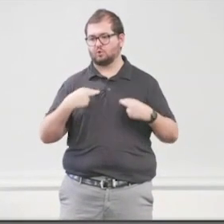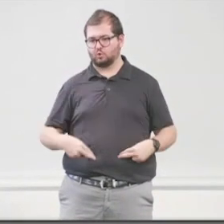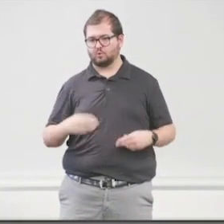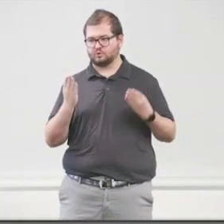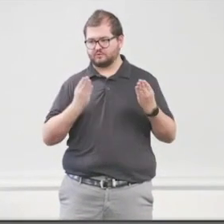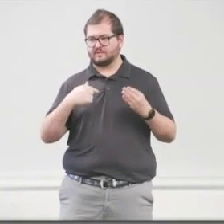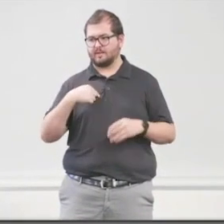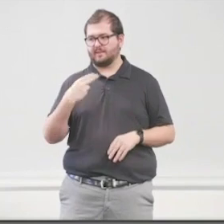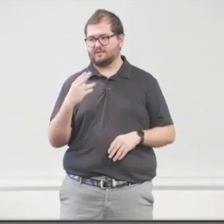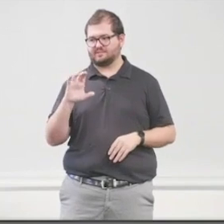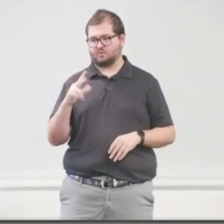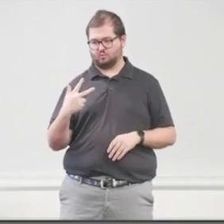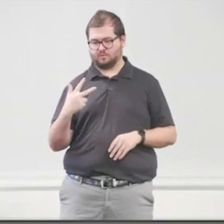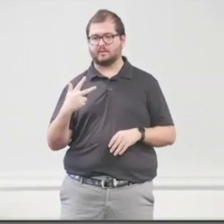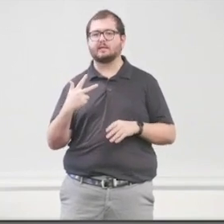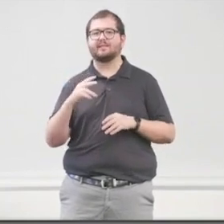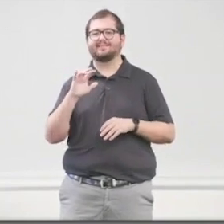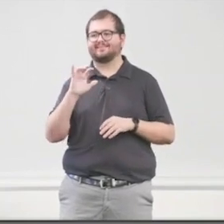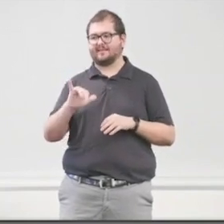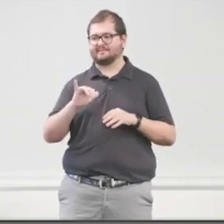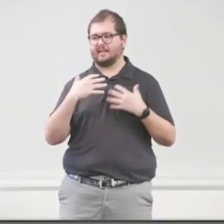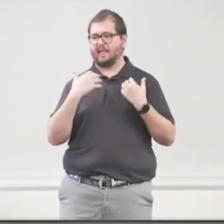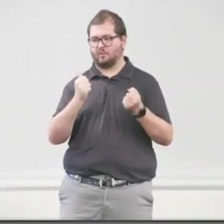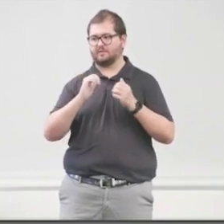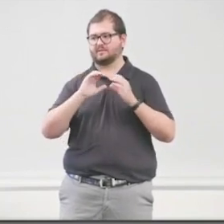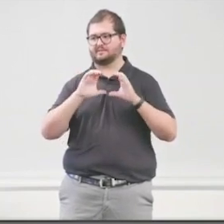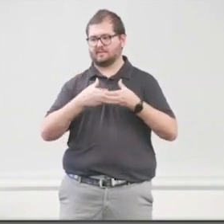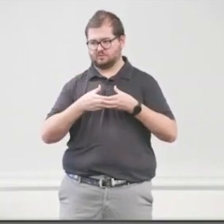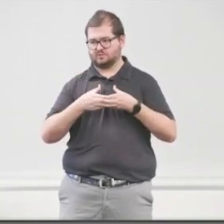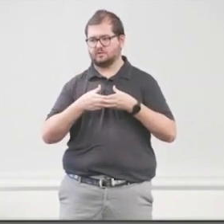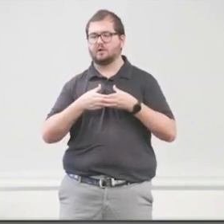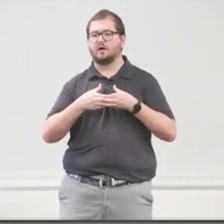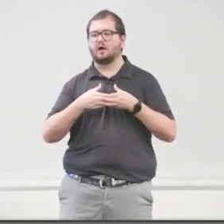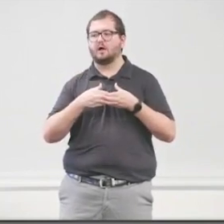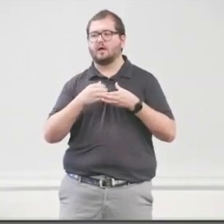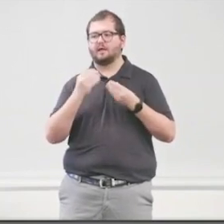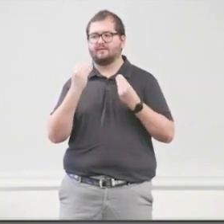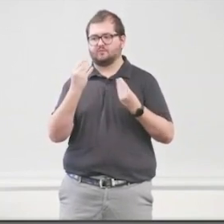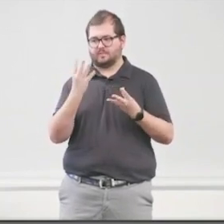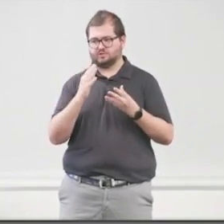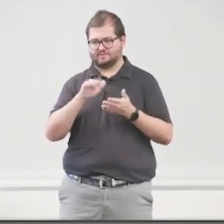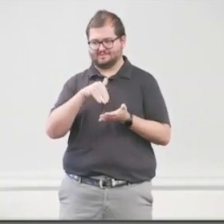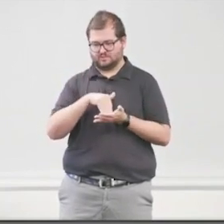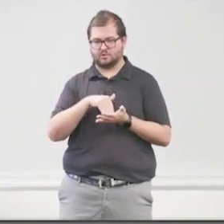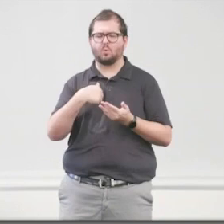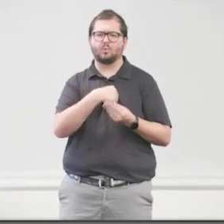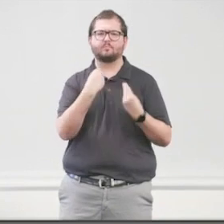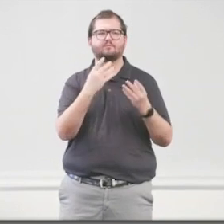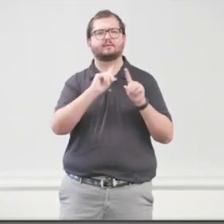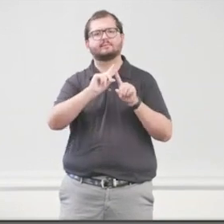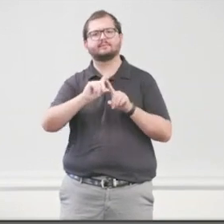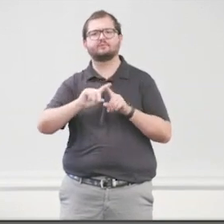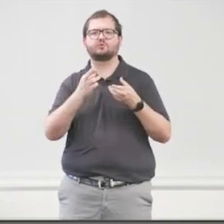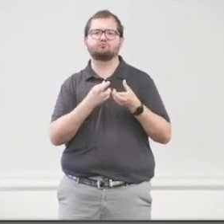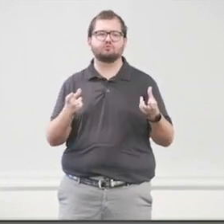HC3, which is the Health Sector Cybersecurity Coordination Center. We provide a number of services around the country to help to level up